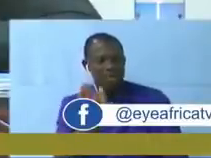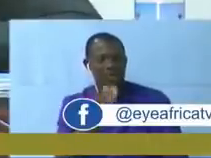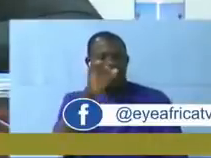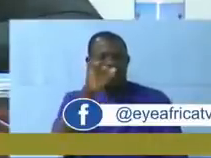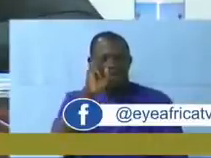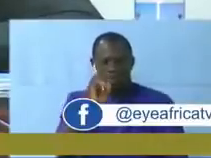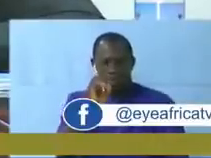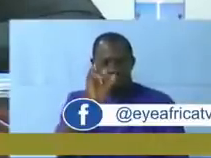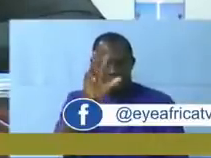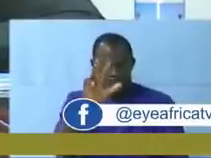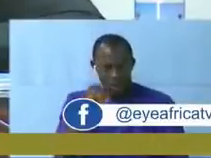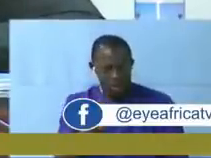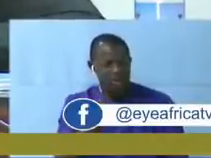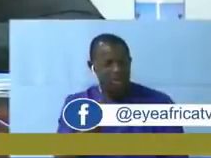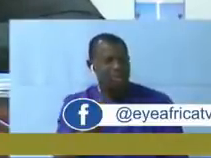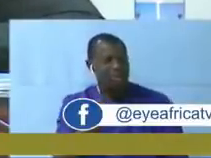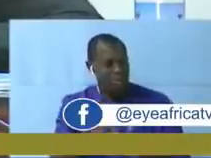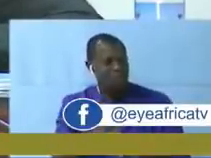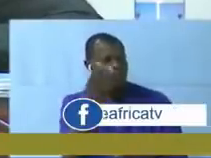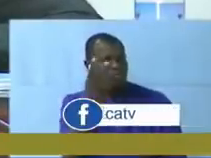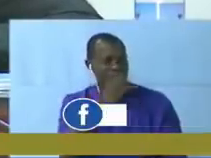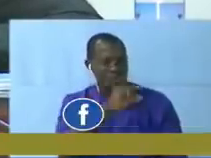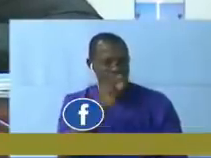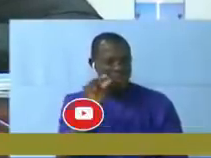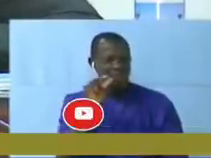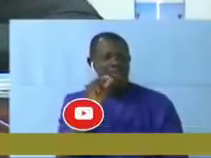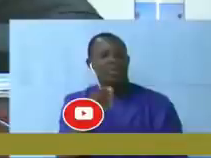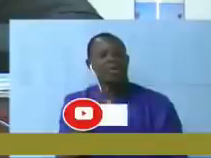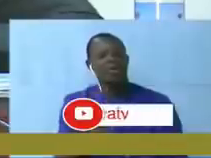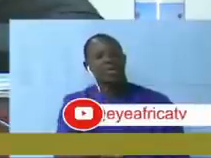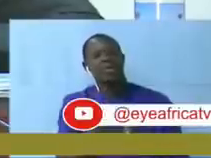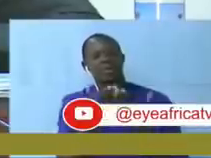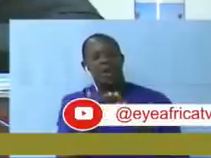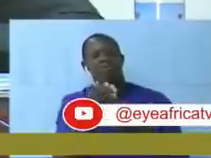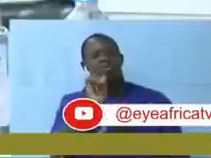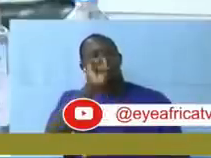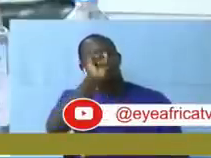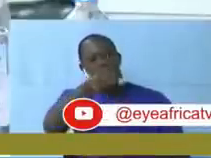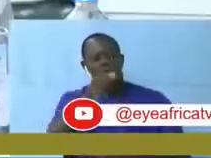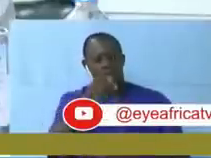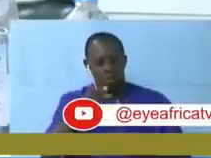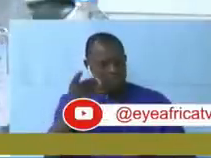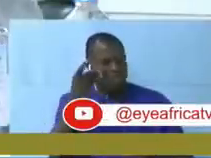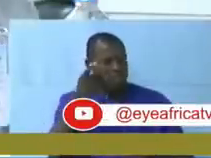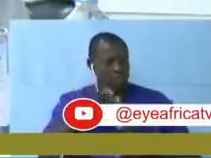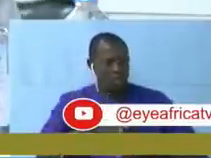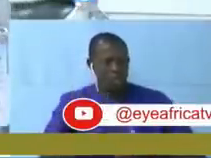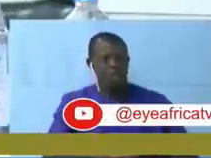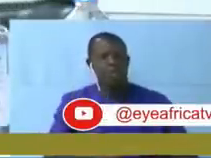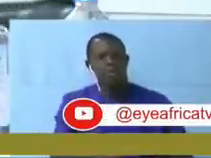Sowe. And what is your date of birth? 4 of